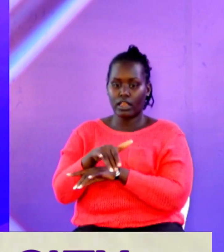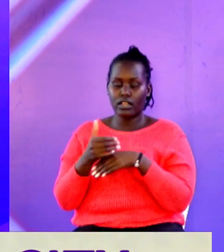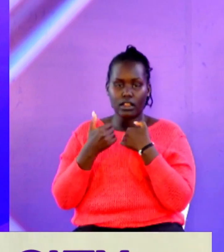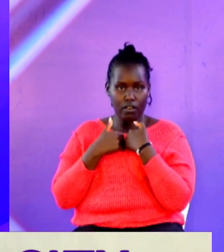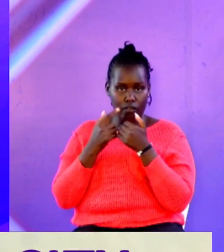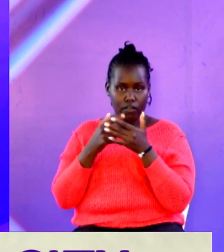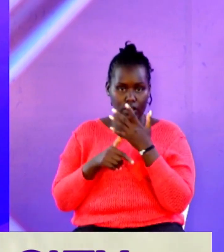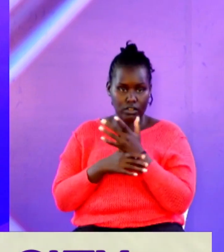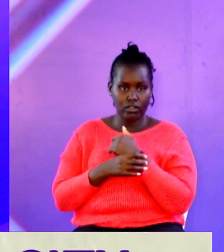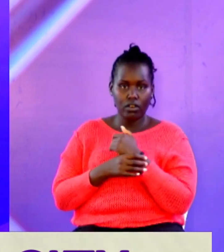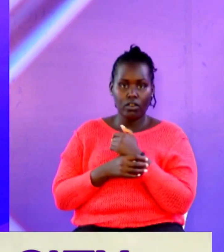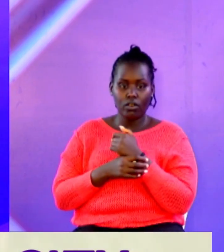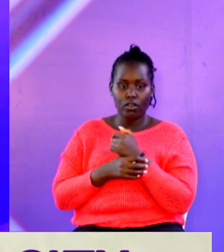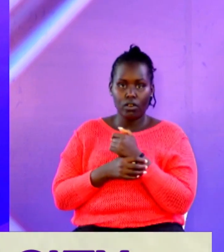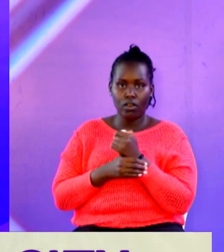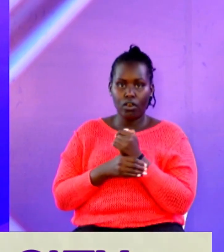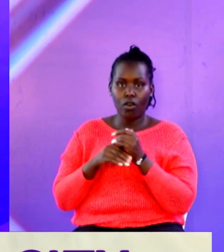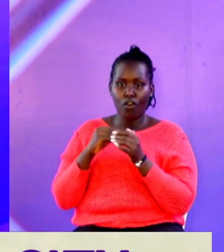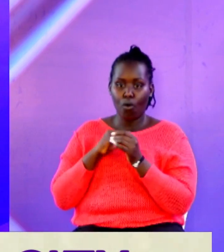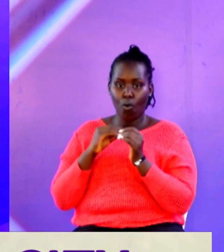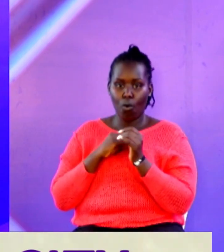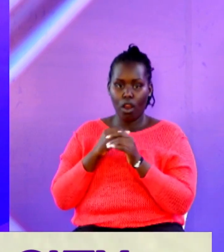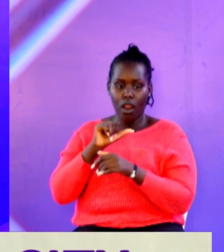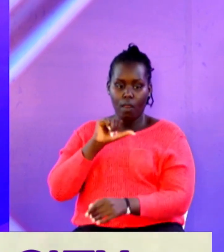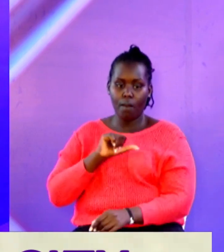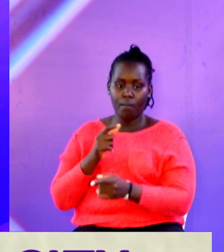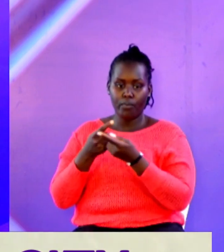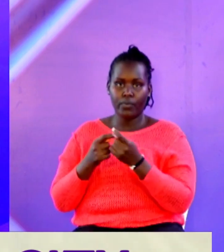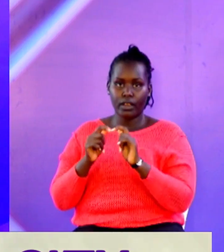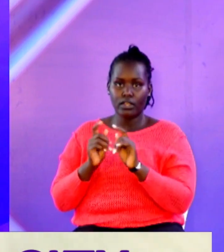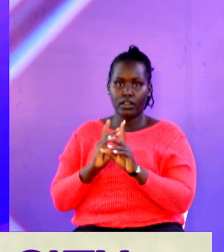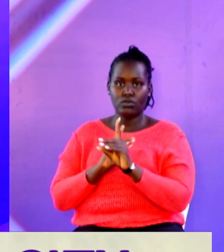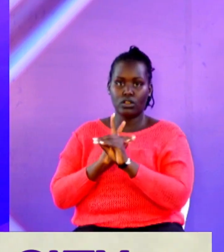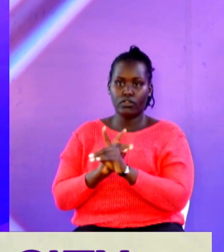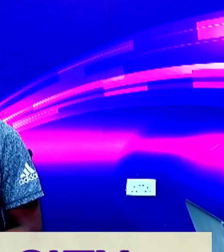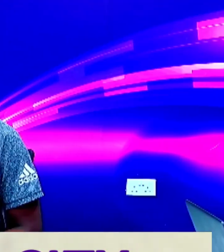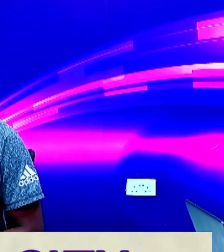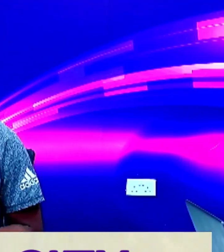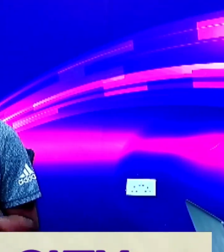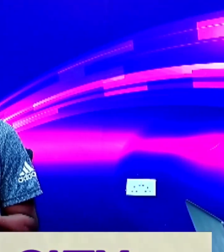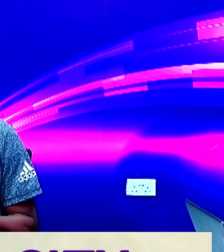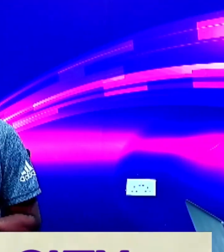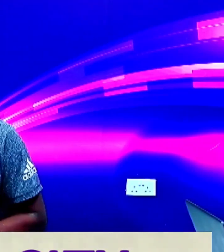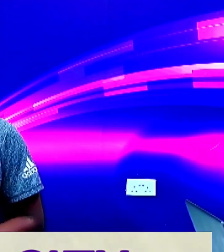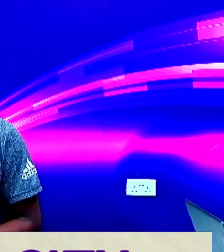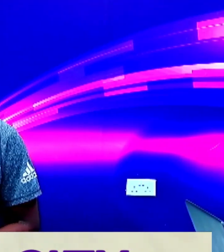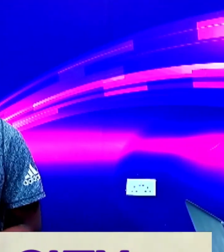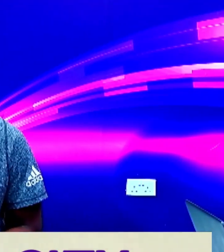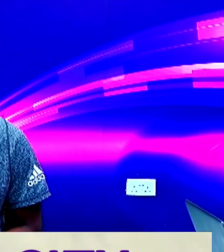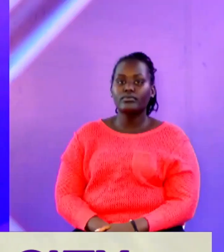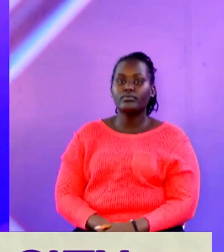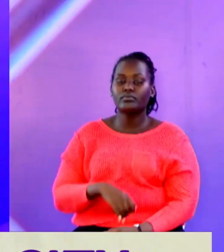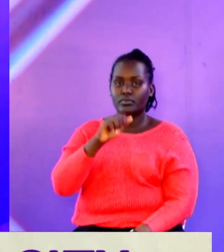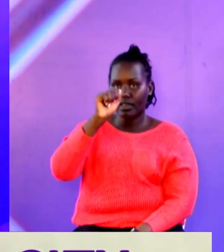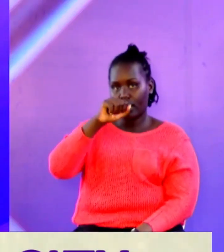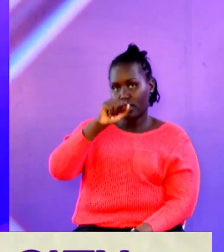that home advantage, and they will try to defend it. So with that's why I said 3-0. So yeah.